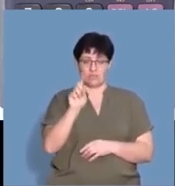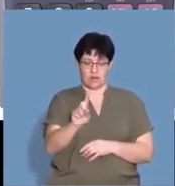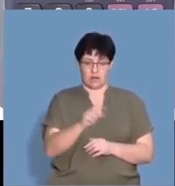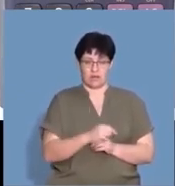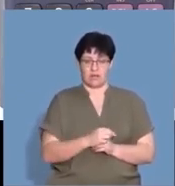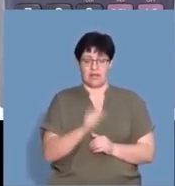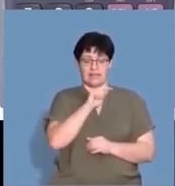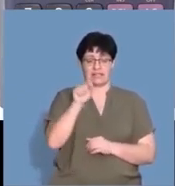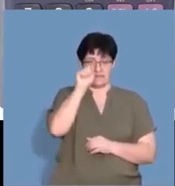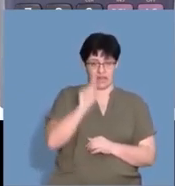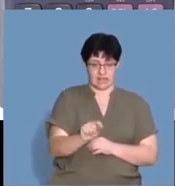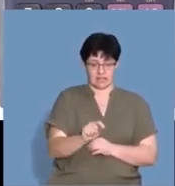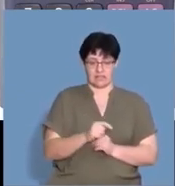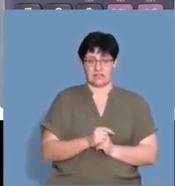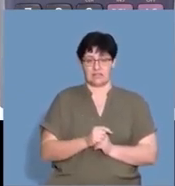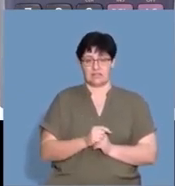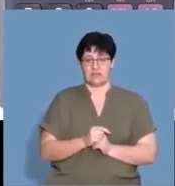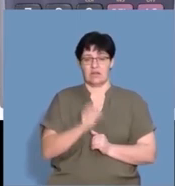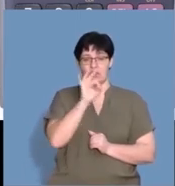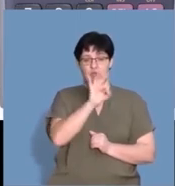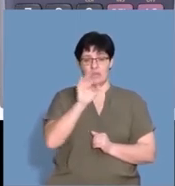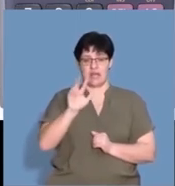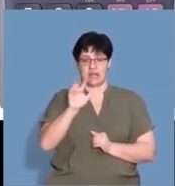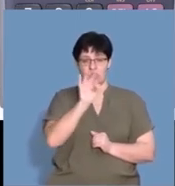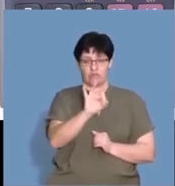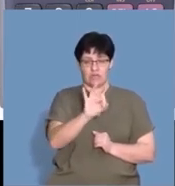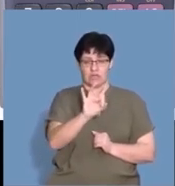434,61 divided by